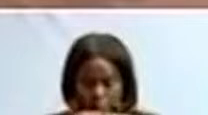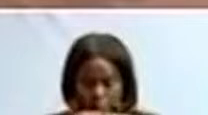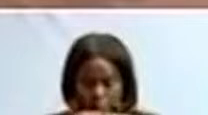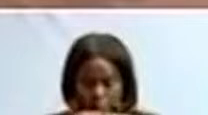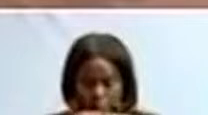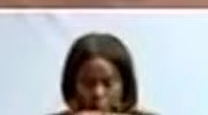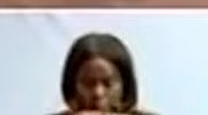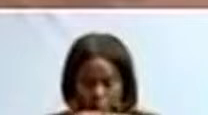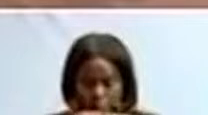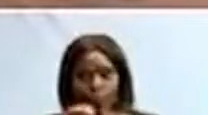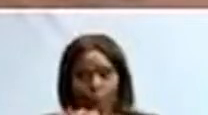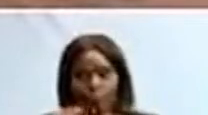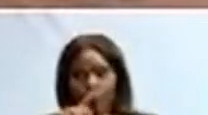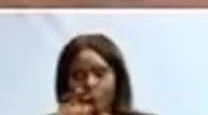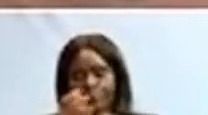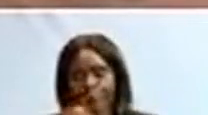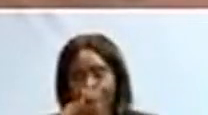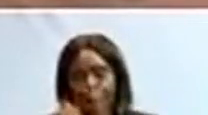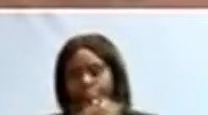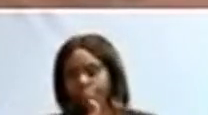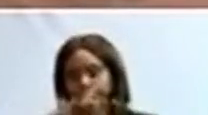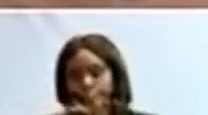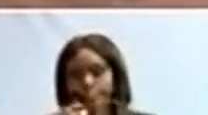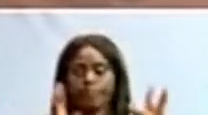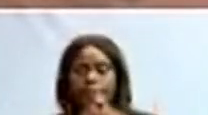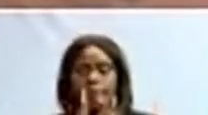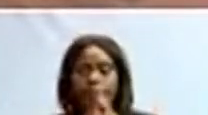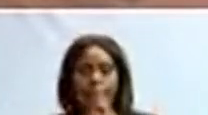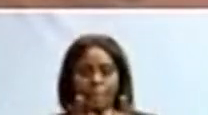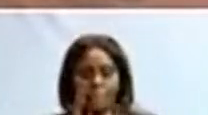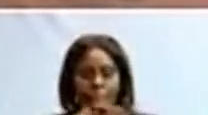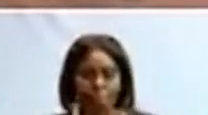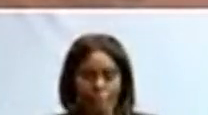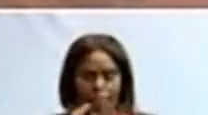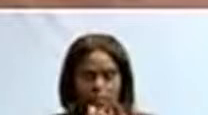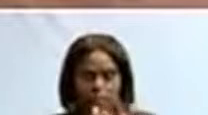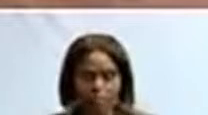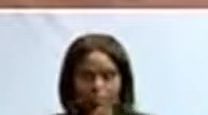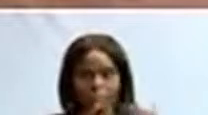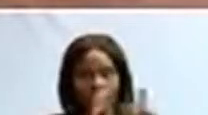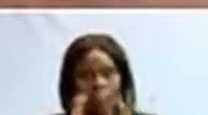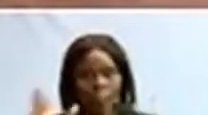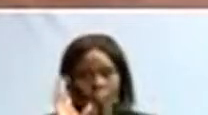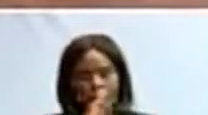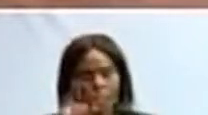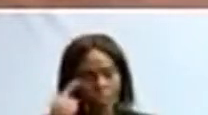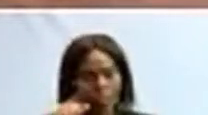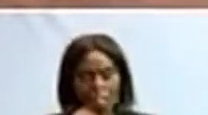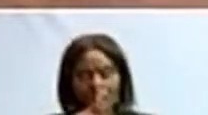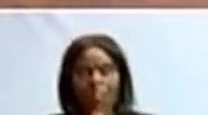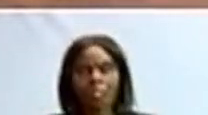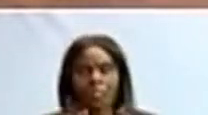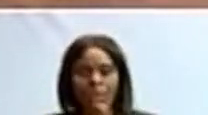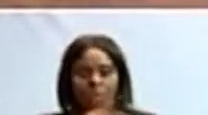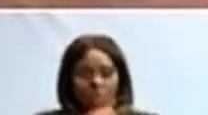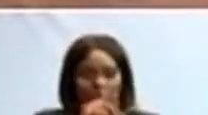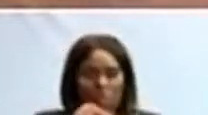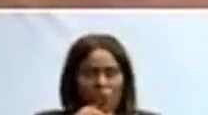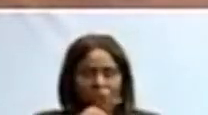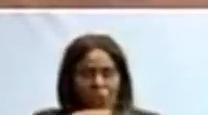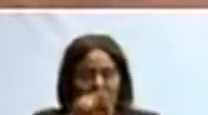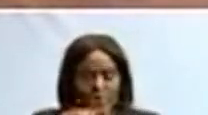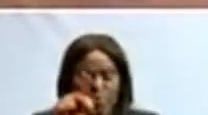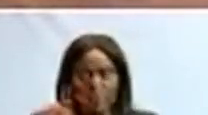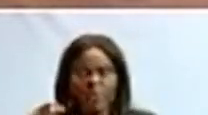Furthermore, despite most of the meetings having been planned for,